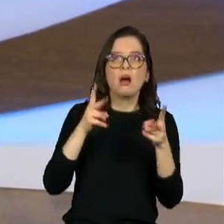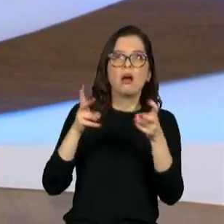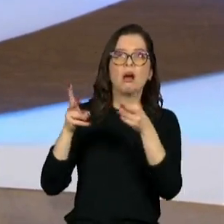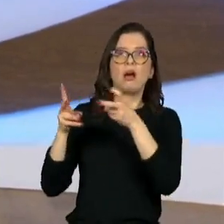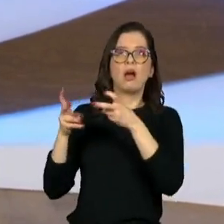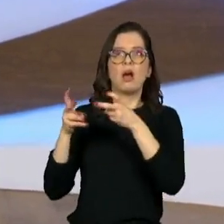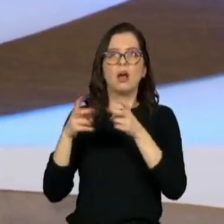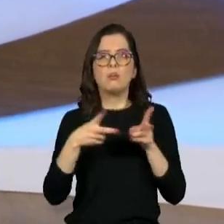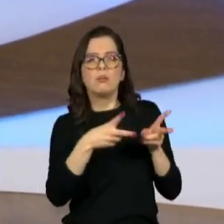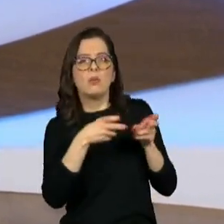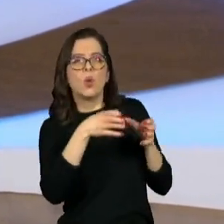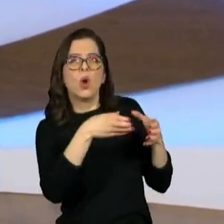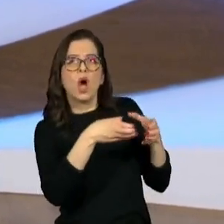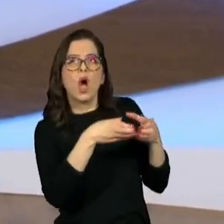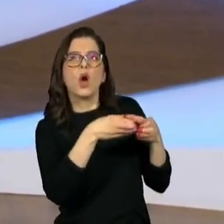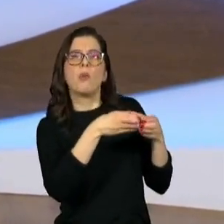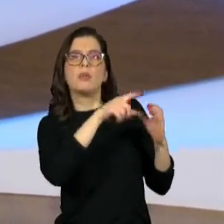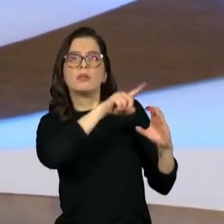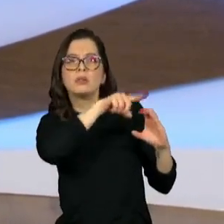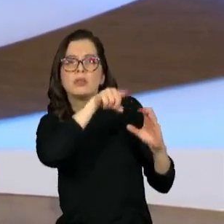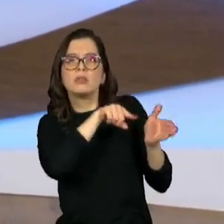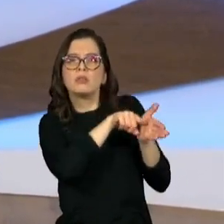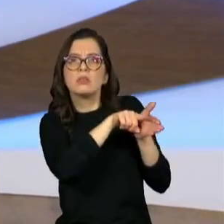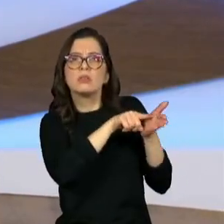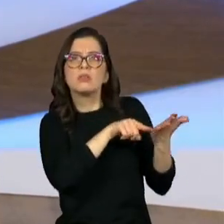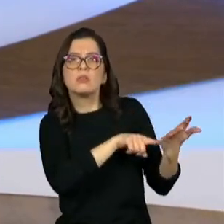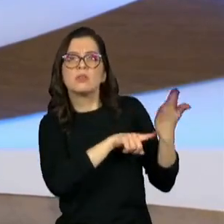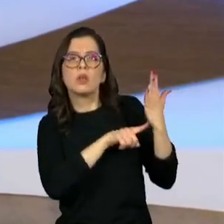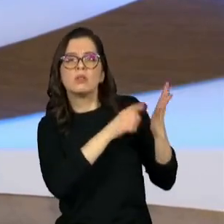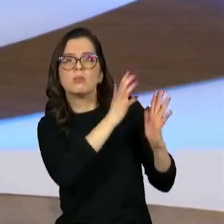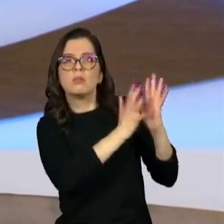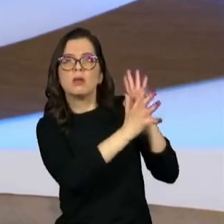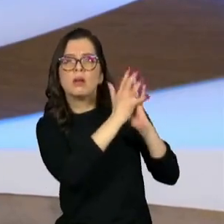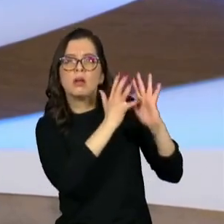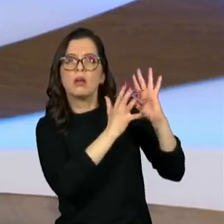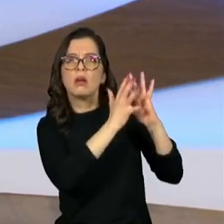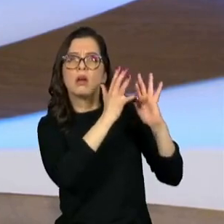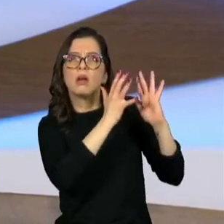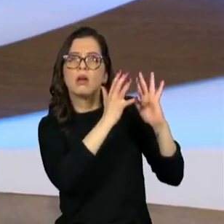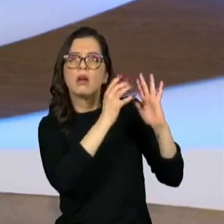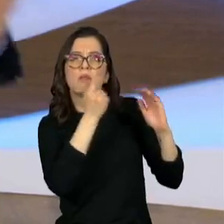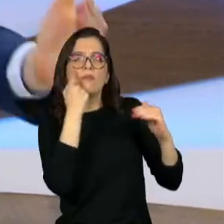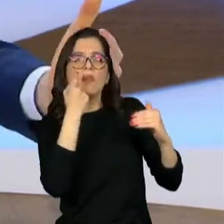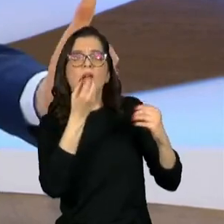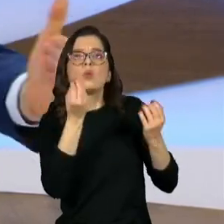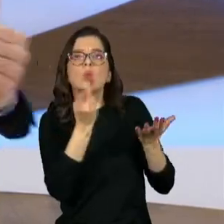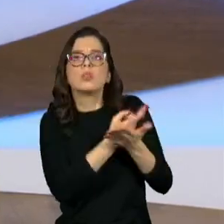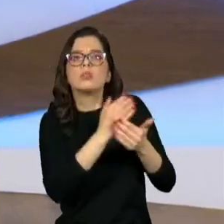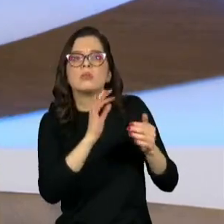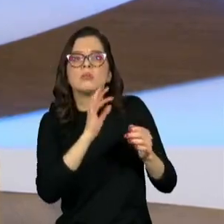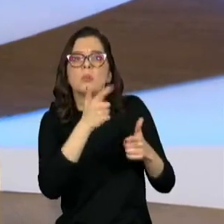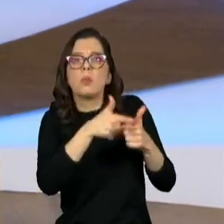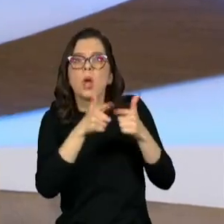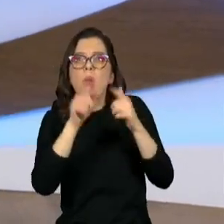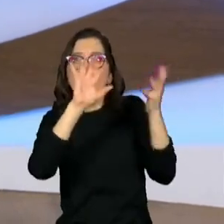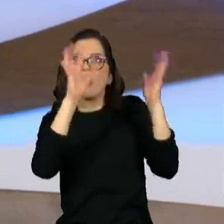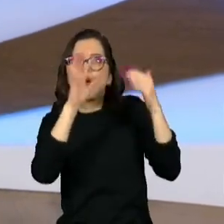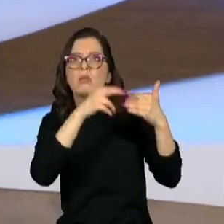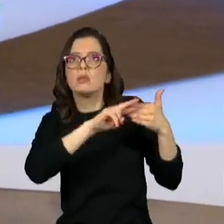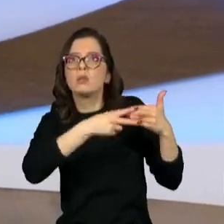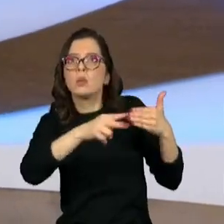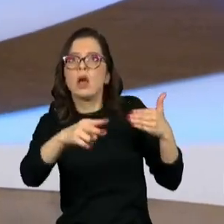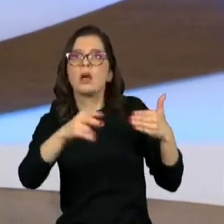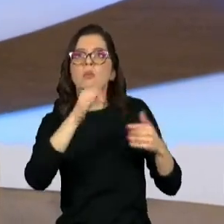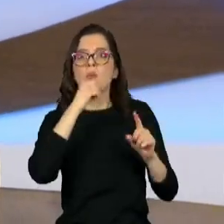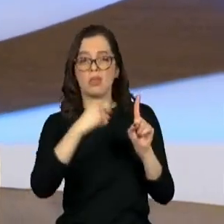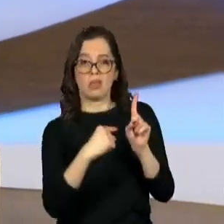hear scientists, experts saying that unless something is done, these will be the consequences if